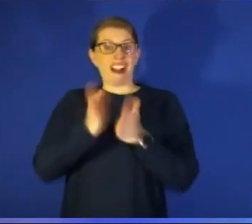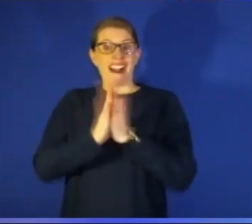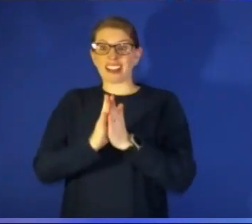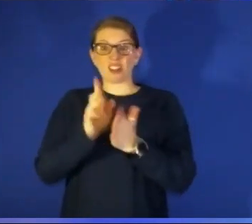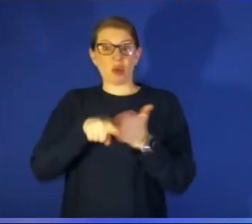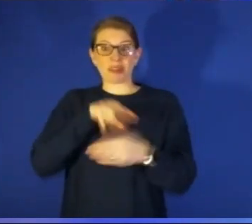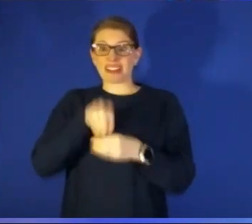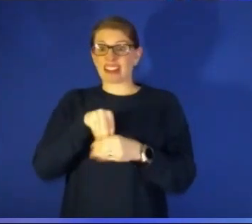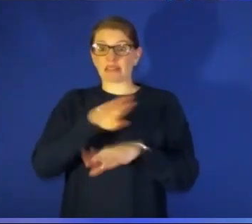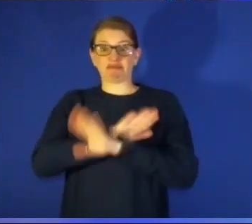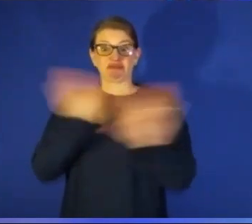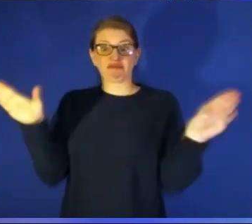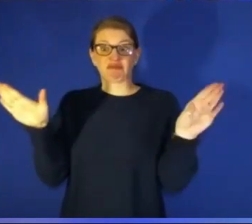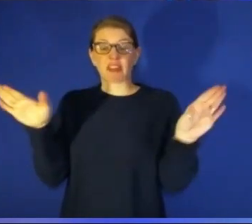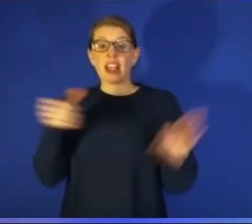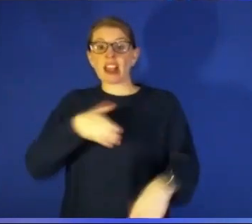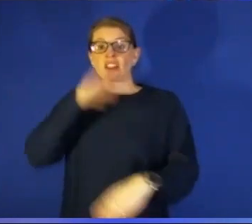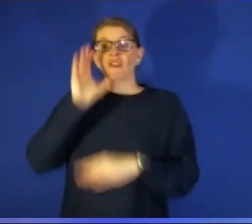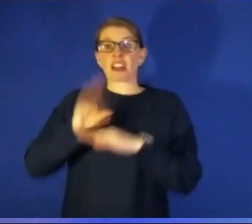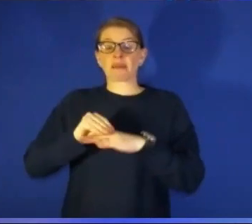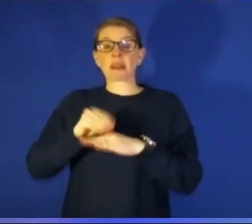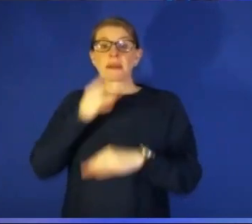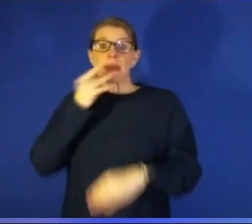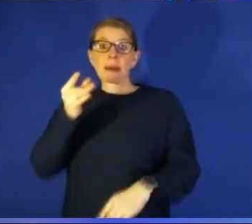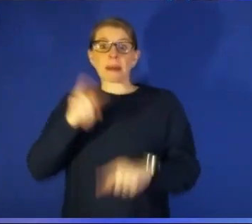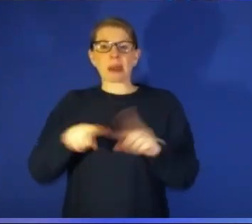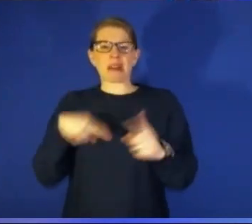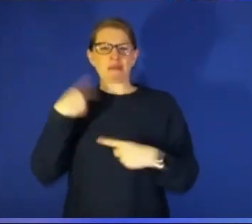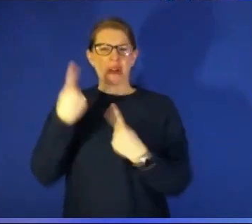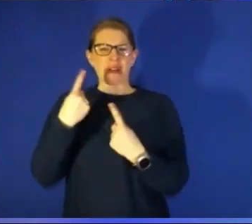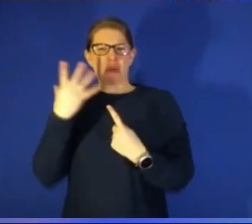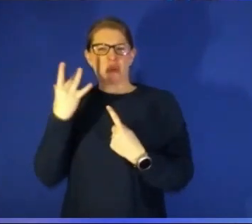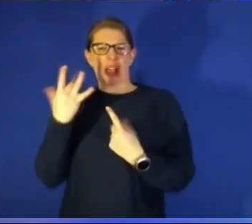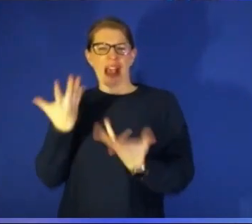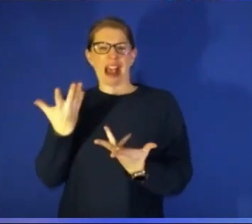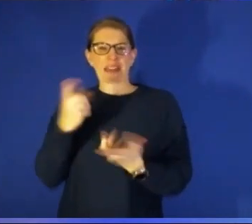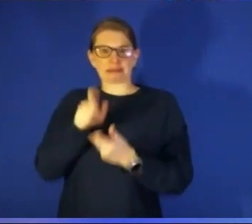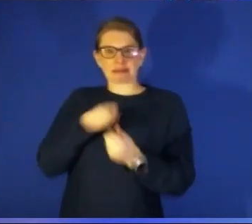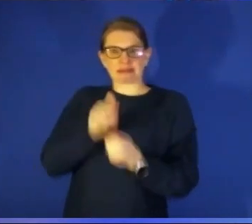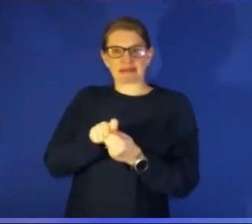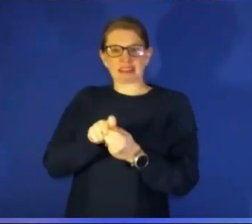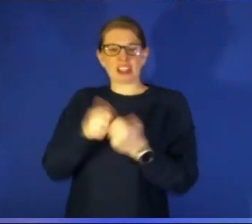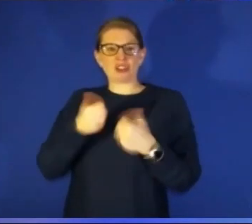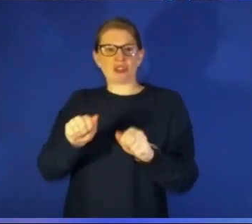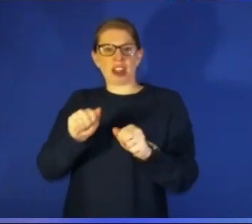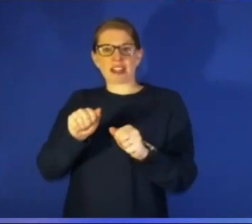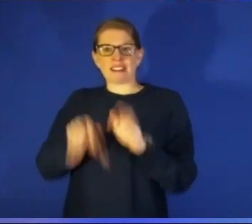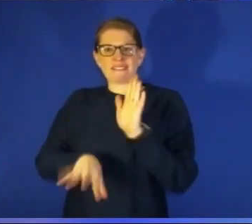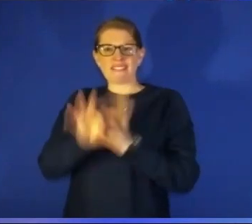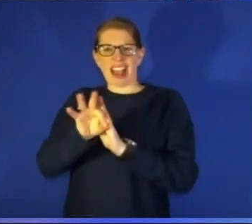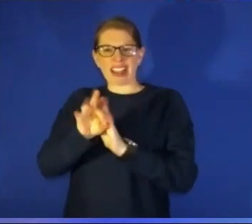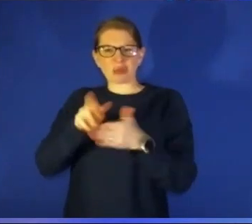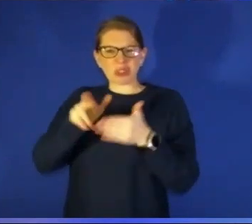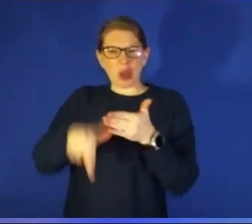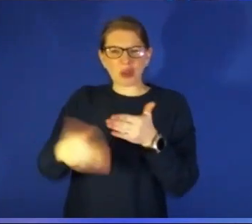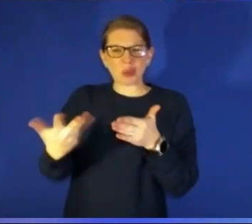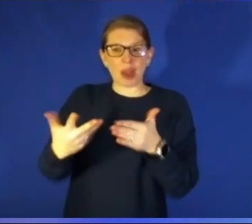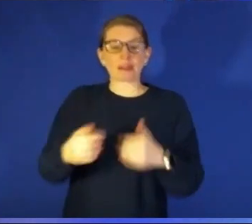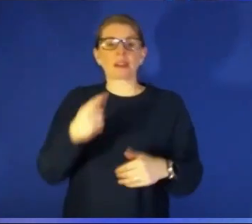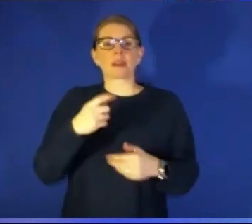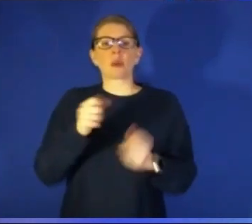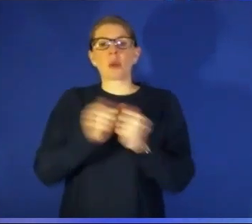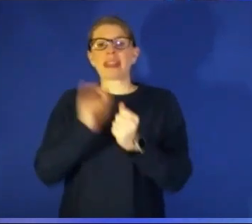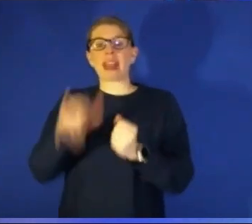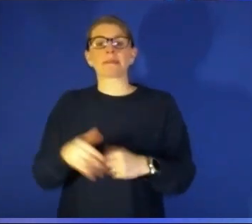but I drank it and it was good. But I always wondered why and exactly what they're trying to find when you drink that. So that's good to know. Yeah. Bridget